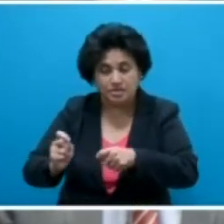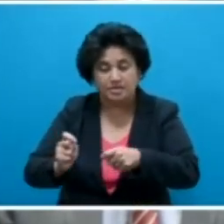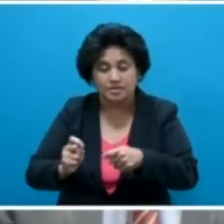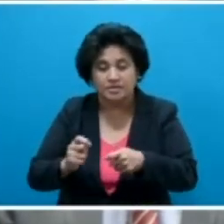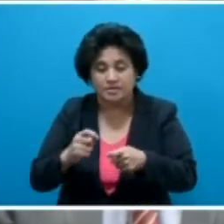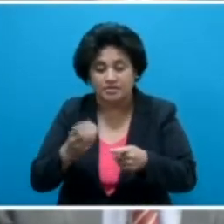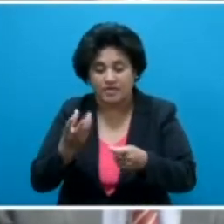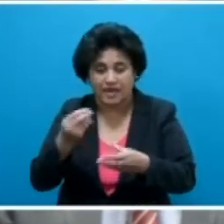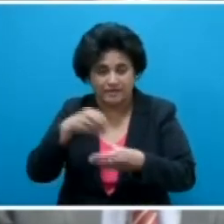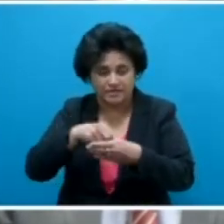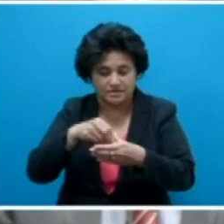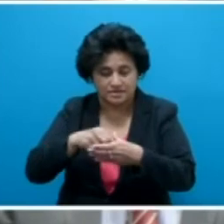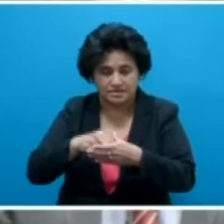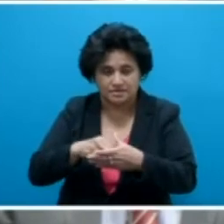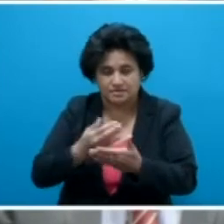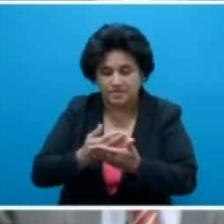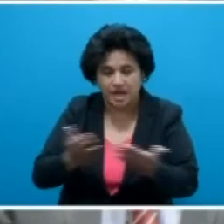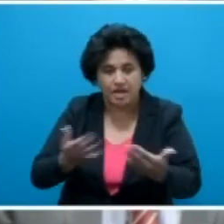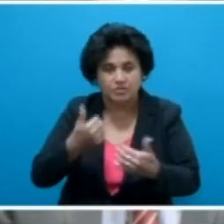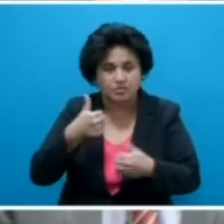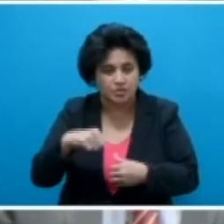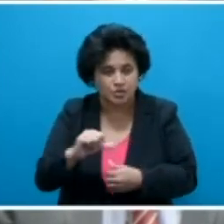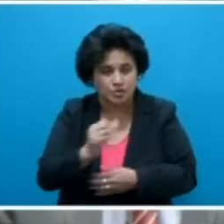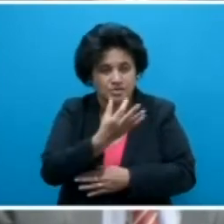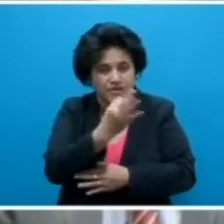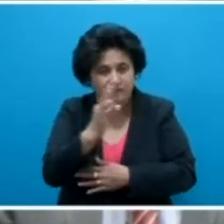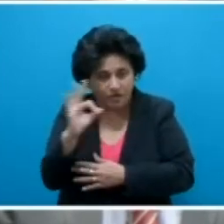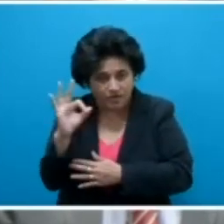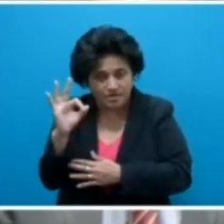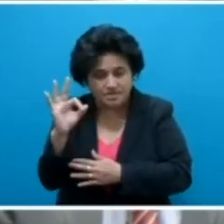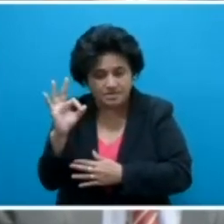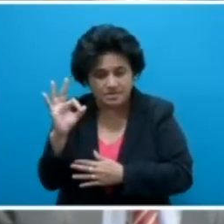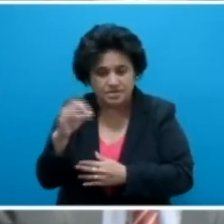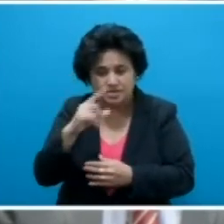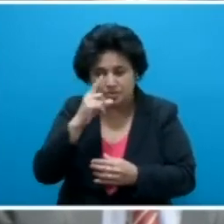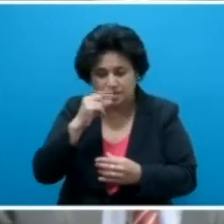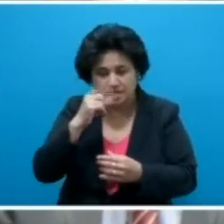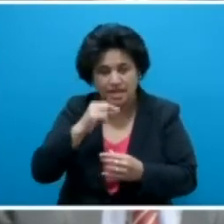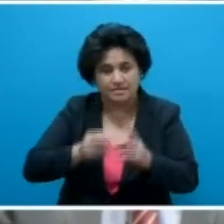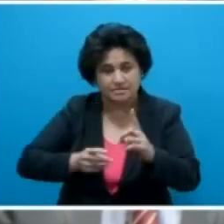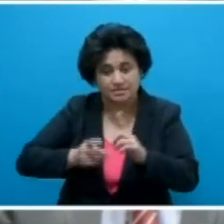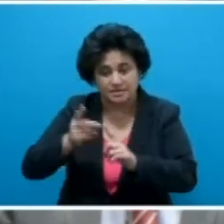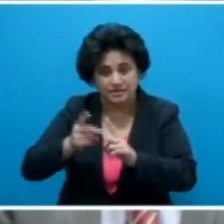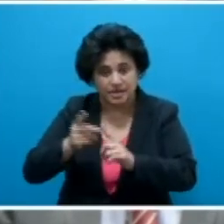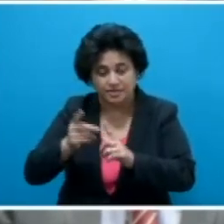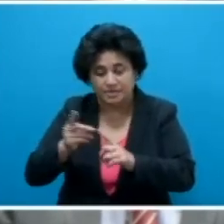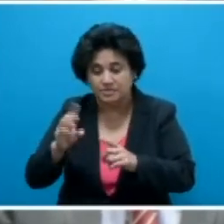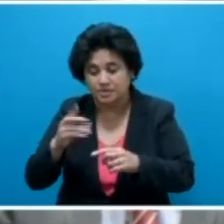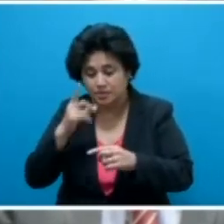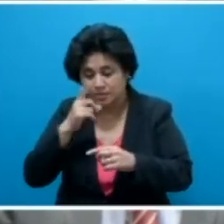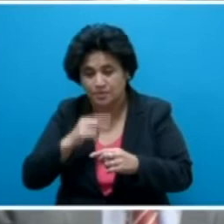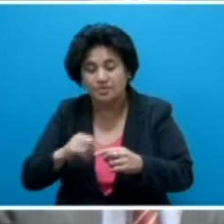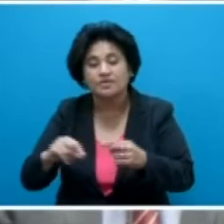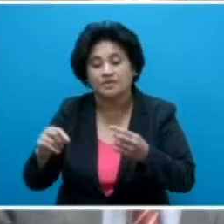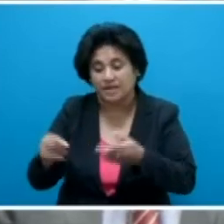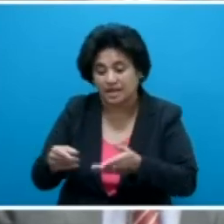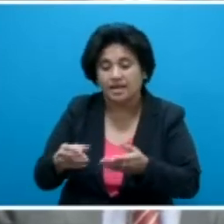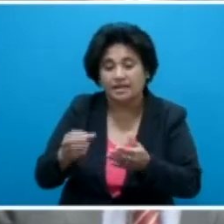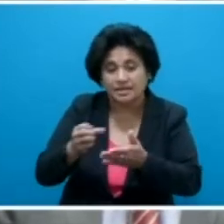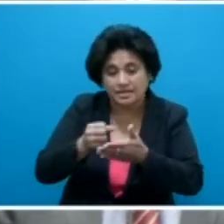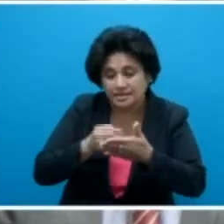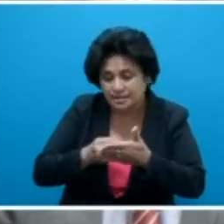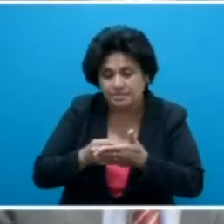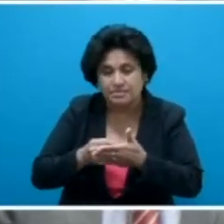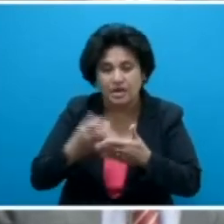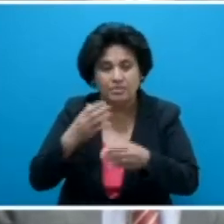forests and lands are utilized and developed in a way and at a rate that maintains their biodiversity,